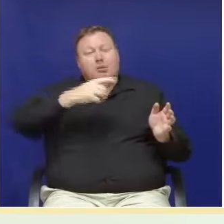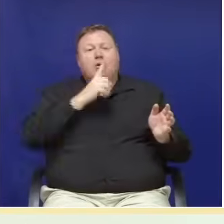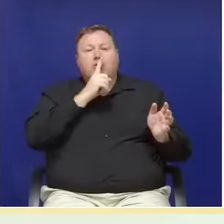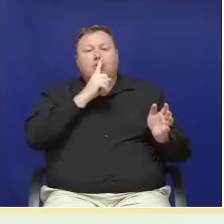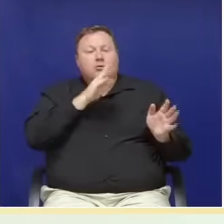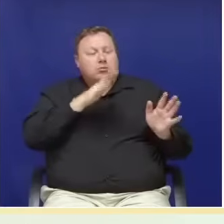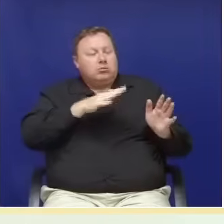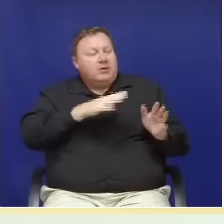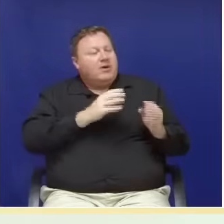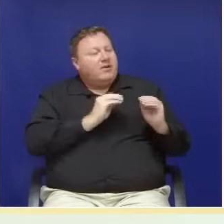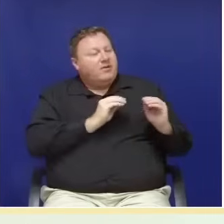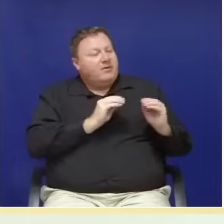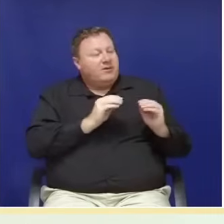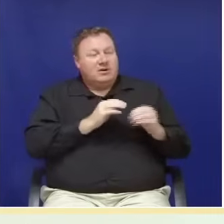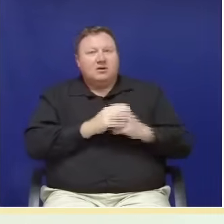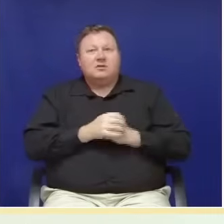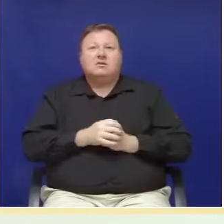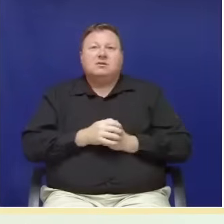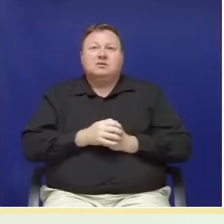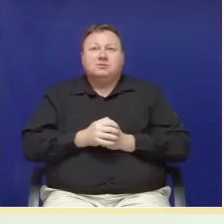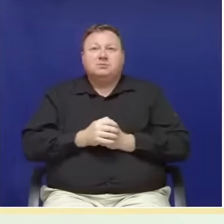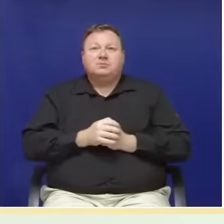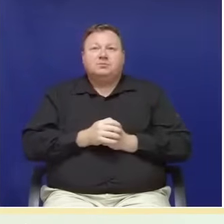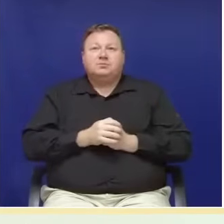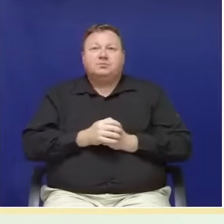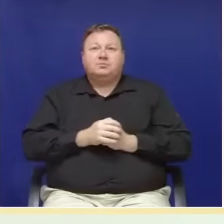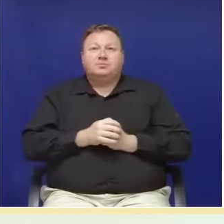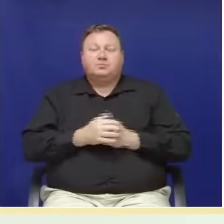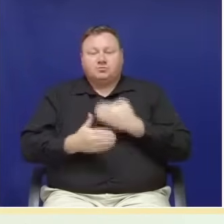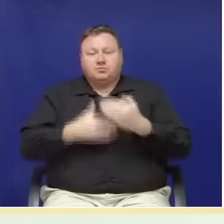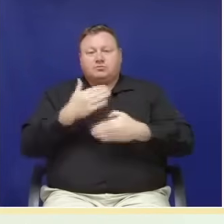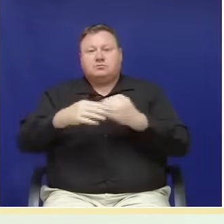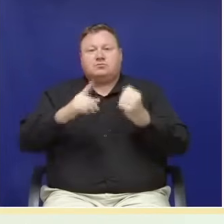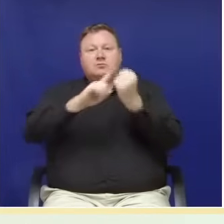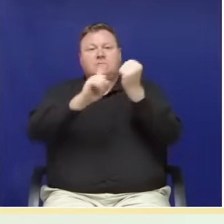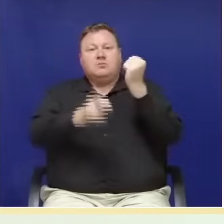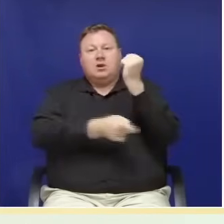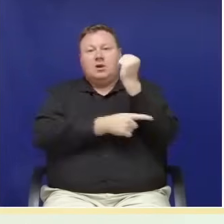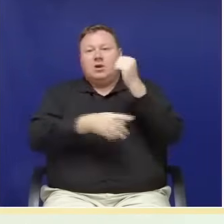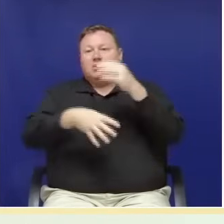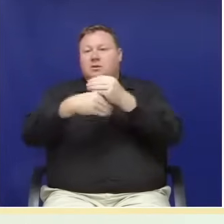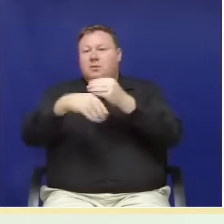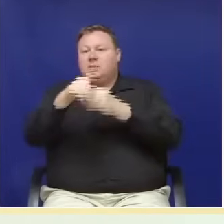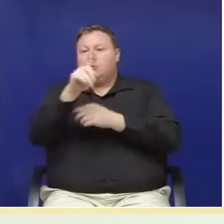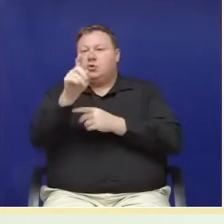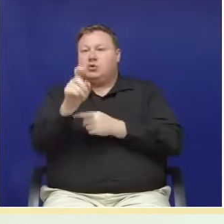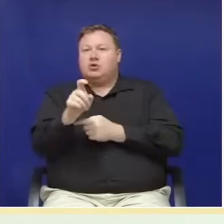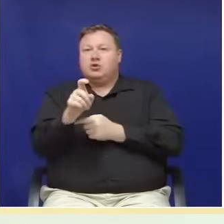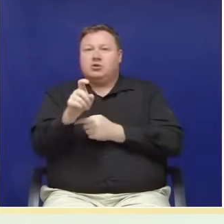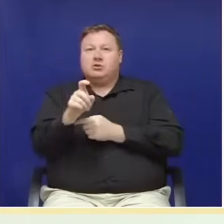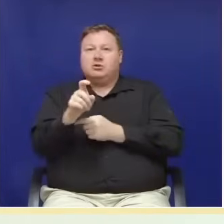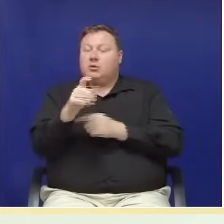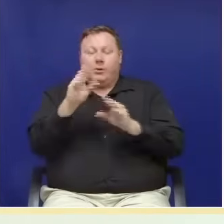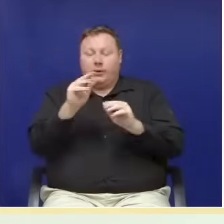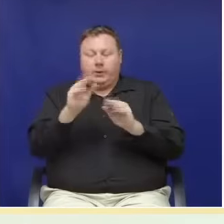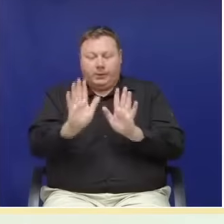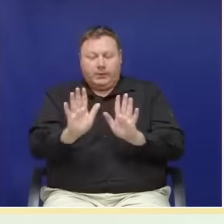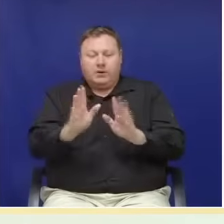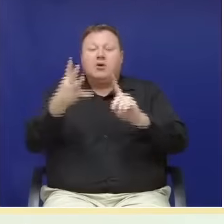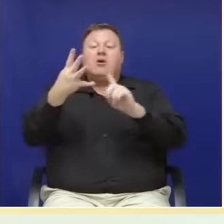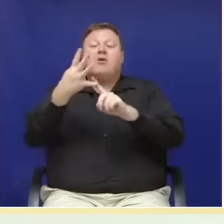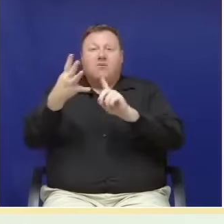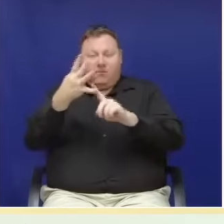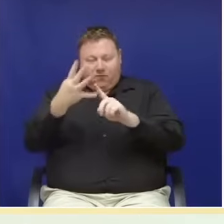all the conversations up here. We proceed to the last supplementary question. The